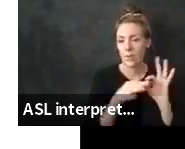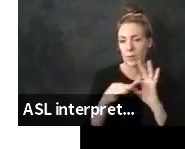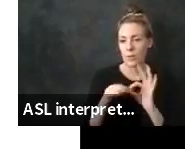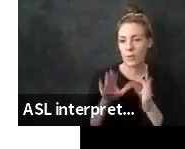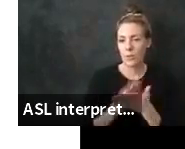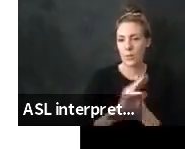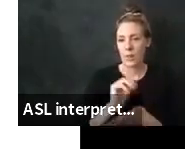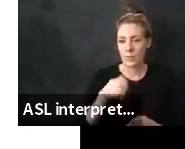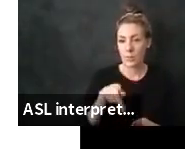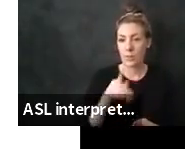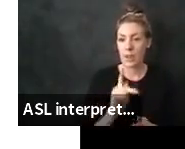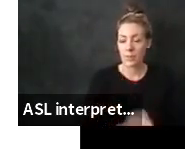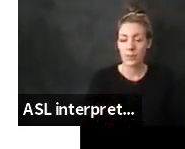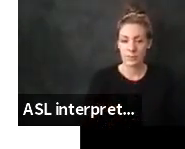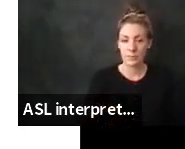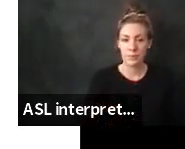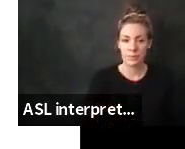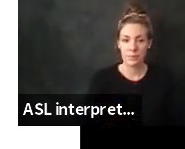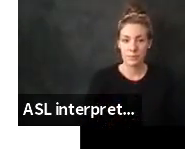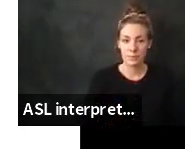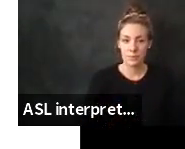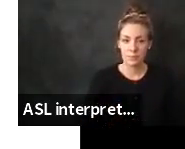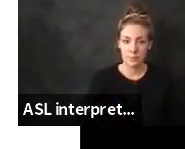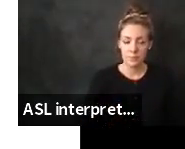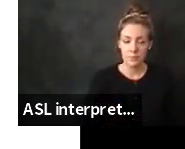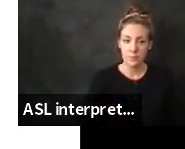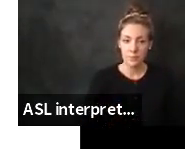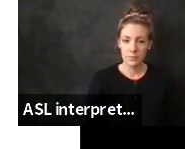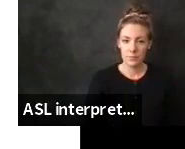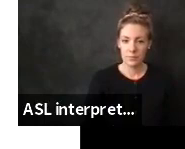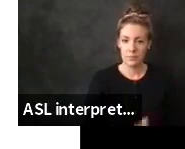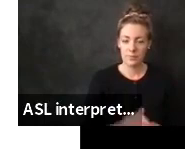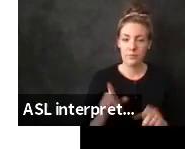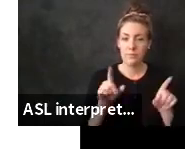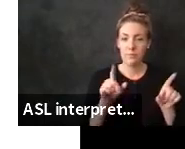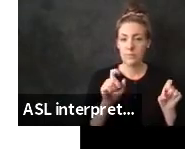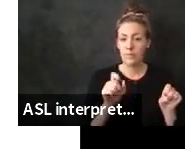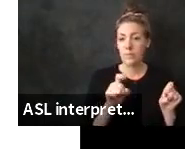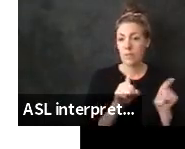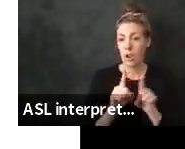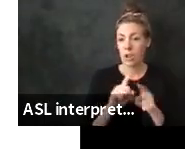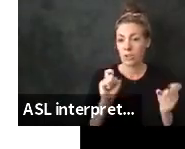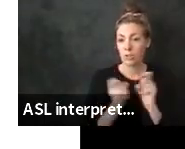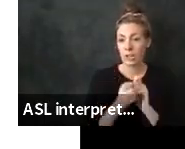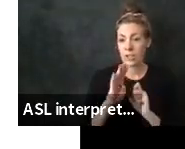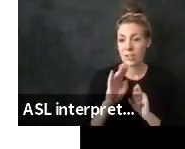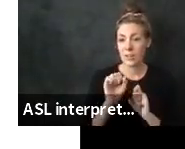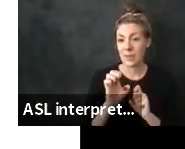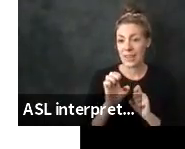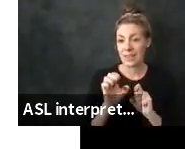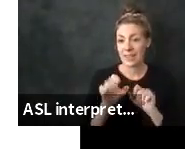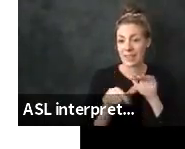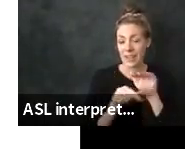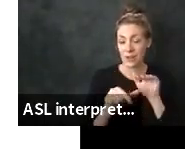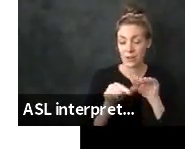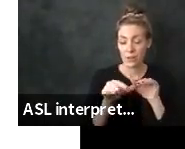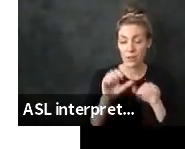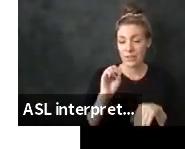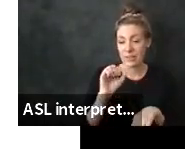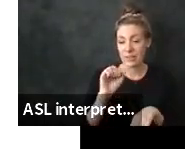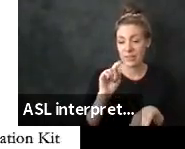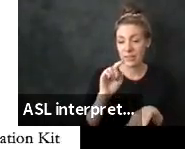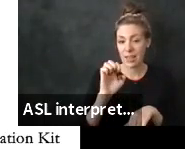map and you can see the streets. You can also change the base layer so you can have a satellite view.